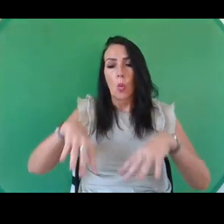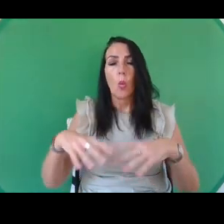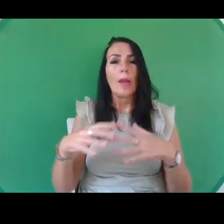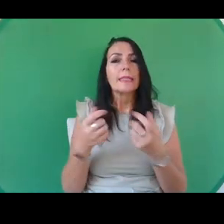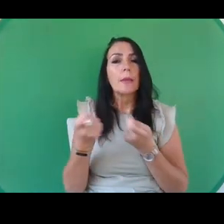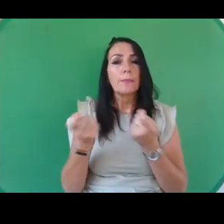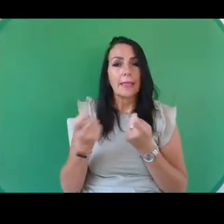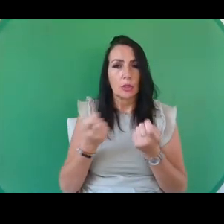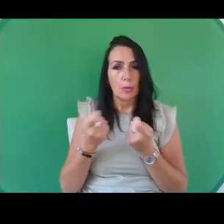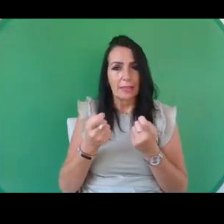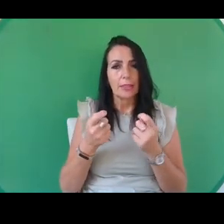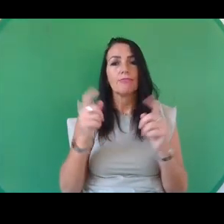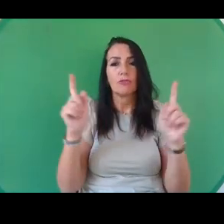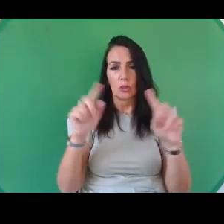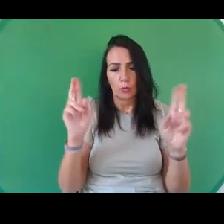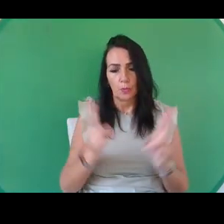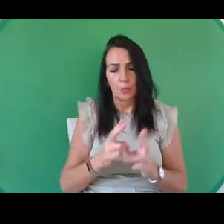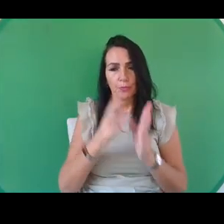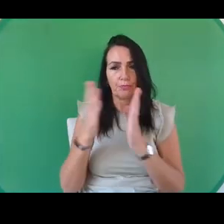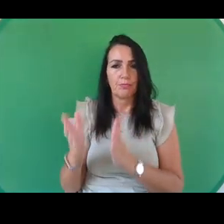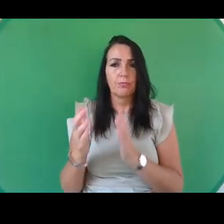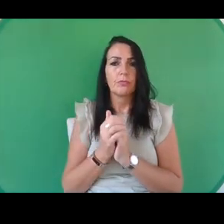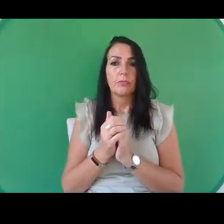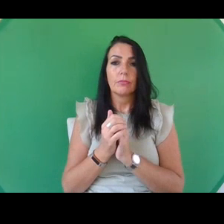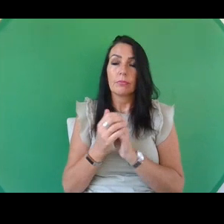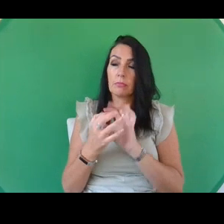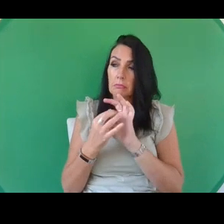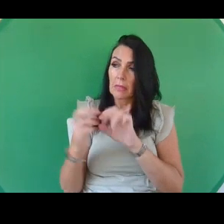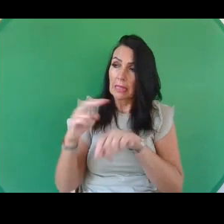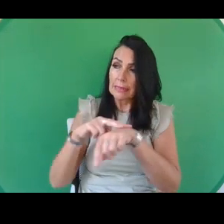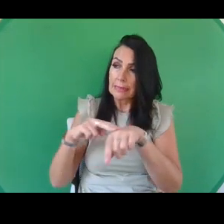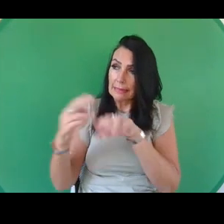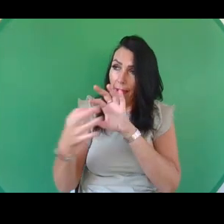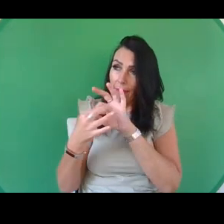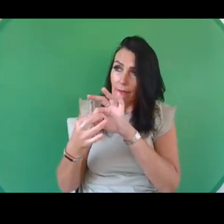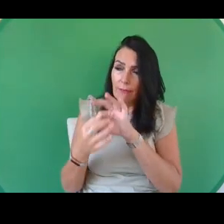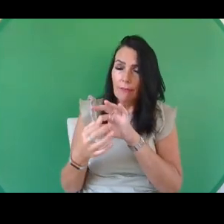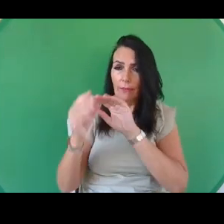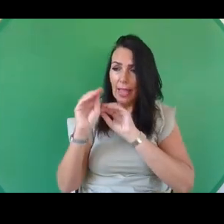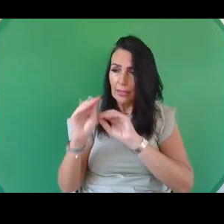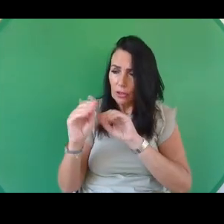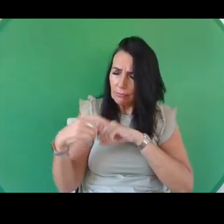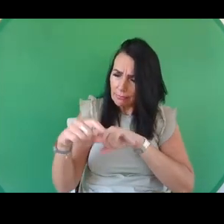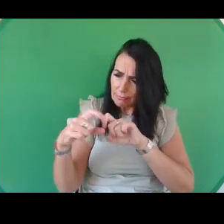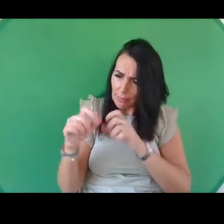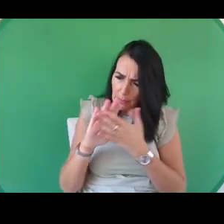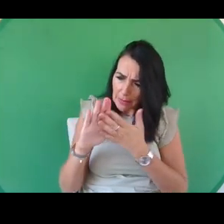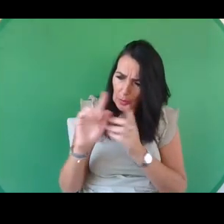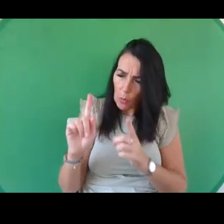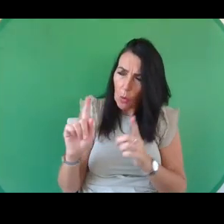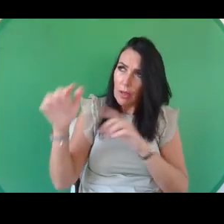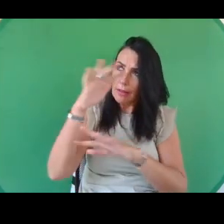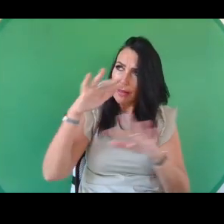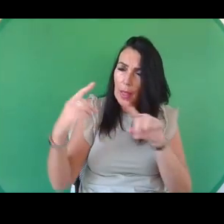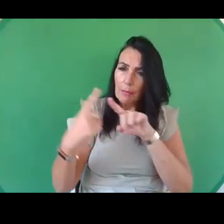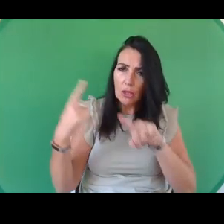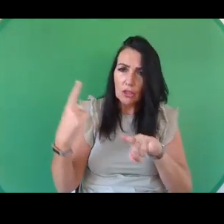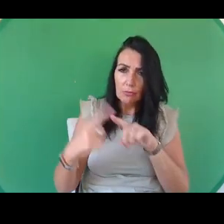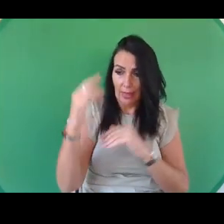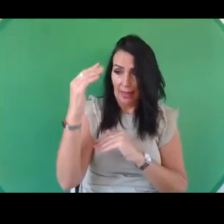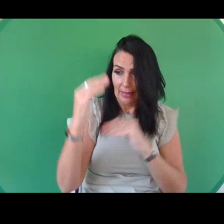footprints. Involve and engage your staff. Educate them around sustainability, the climate emergency and net